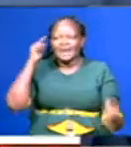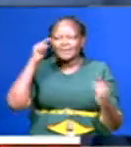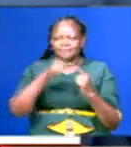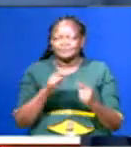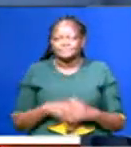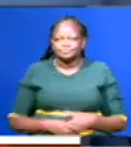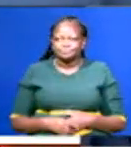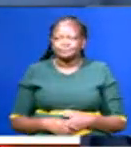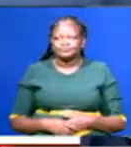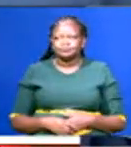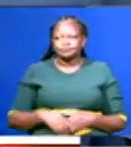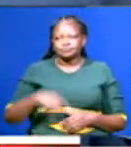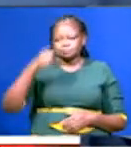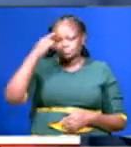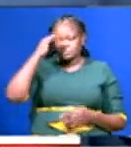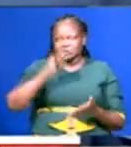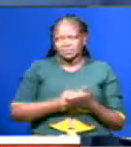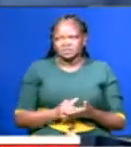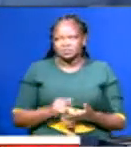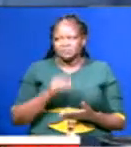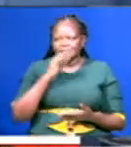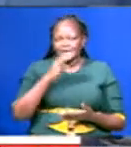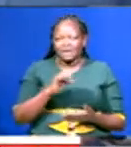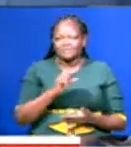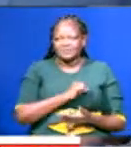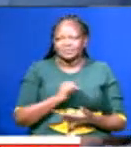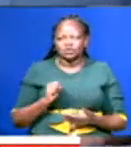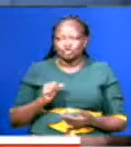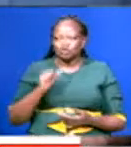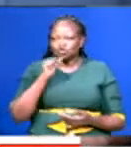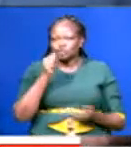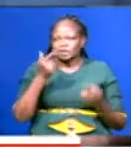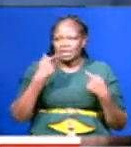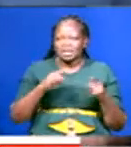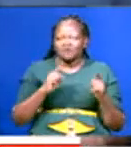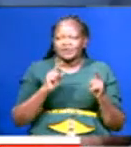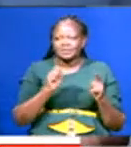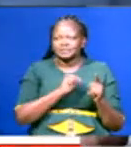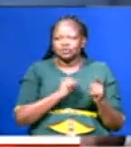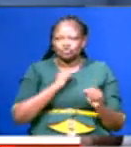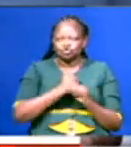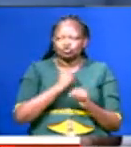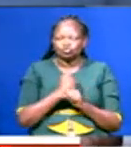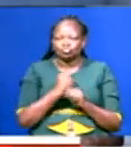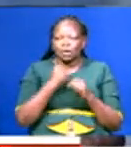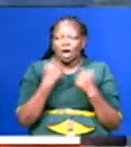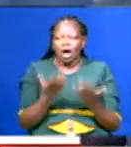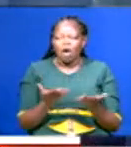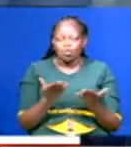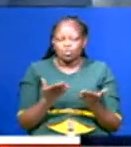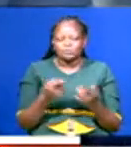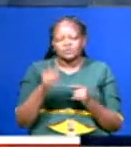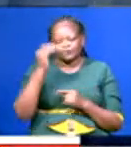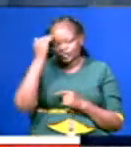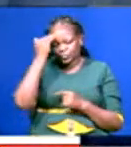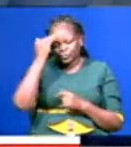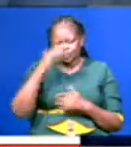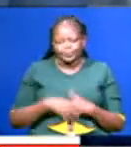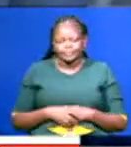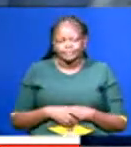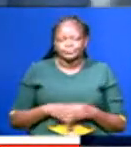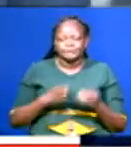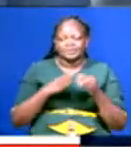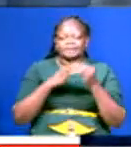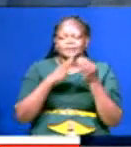appears if the Speaker of the Senate is not allowing the Senate to function the way we know it, the leadership